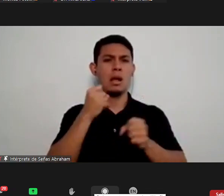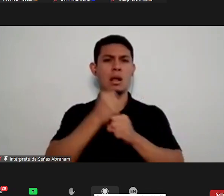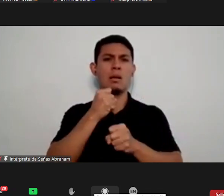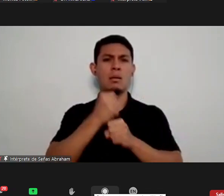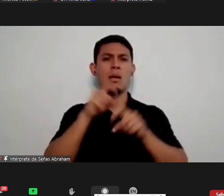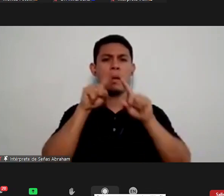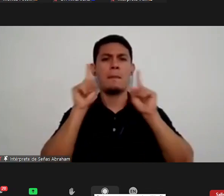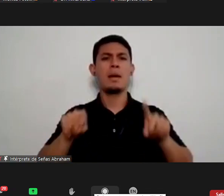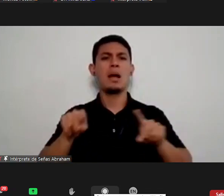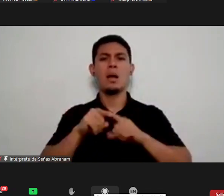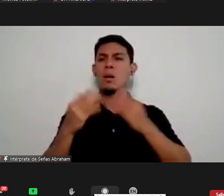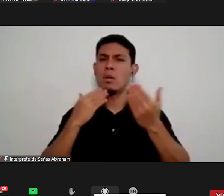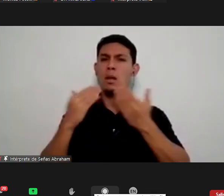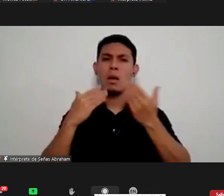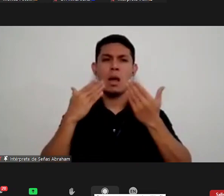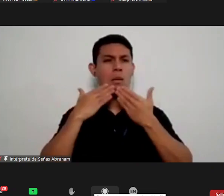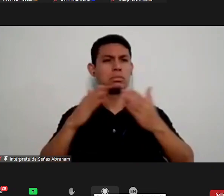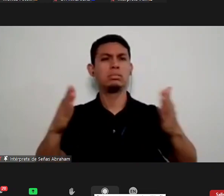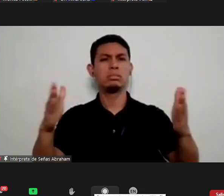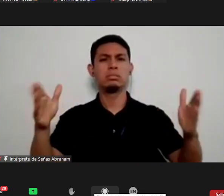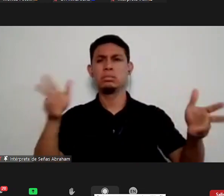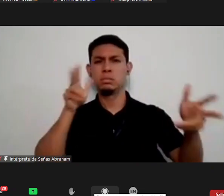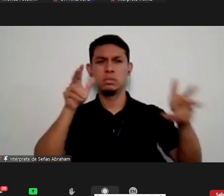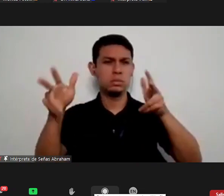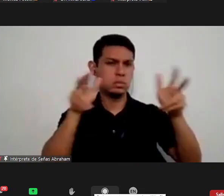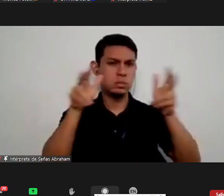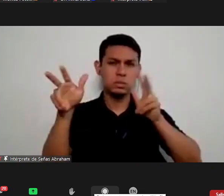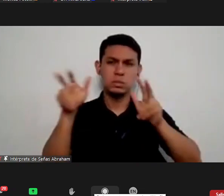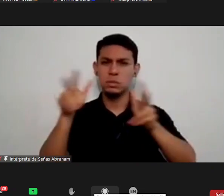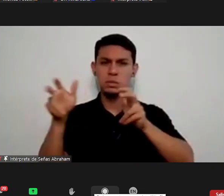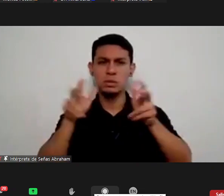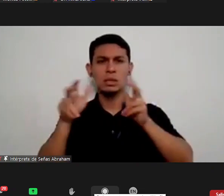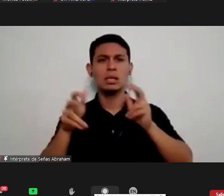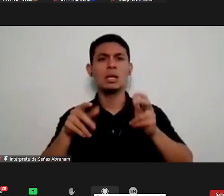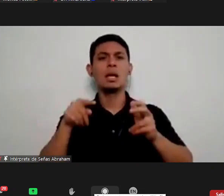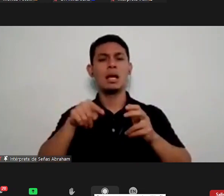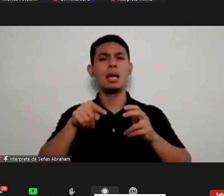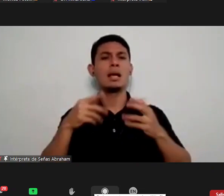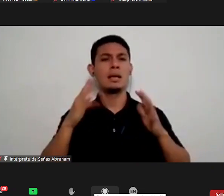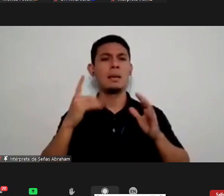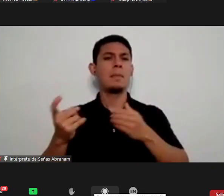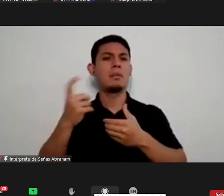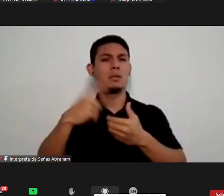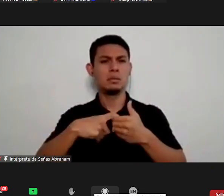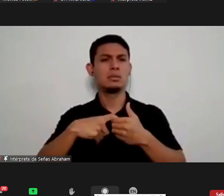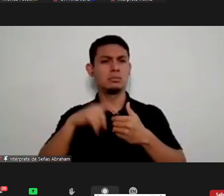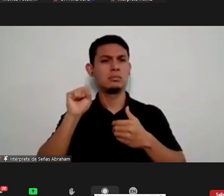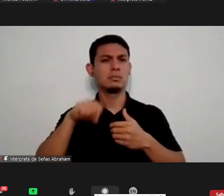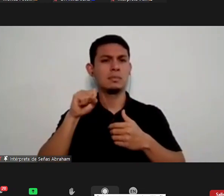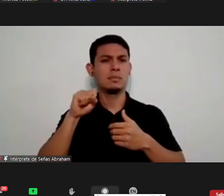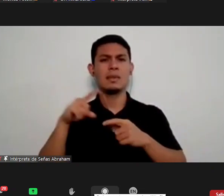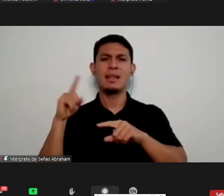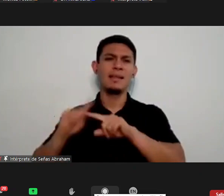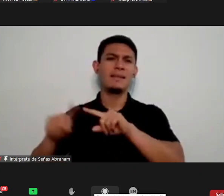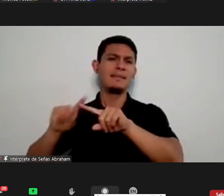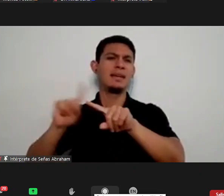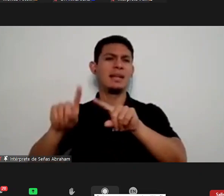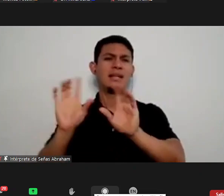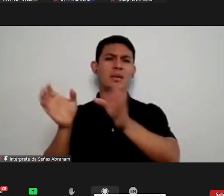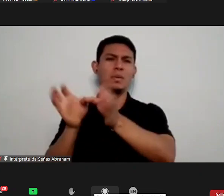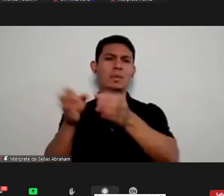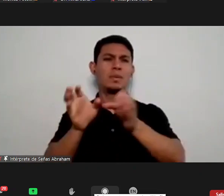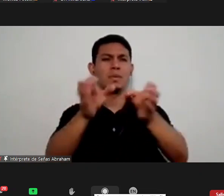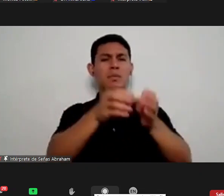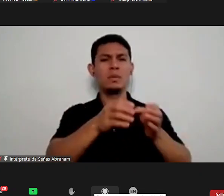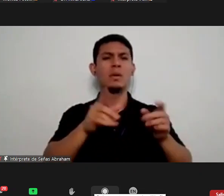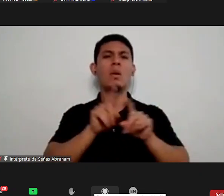that was prepared in the framework of an open dialogue and active listening that promoted that in engagement